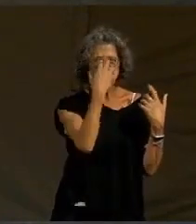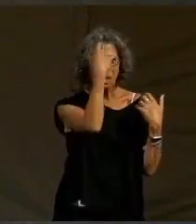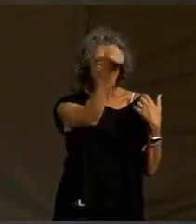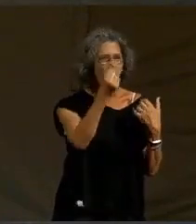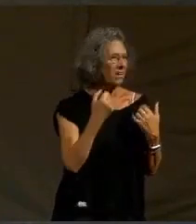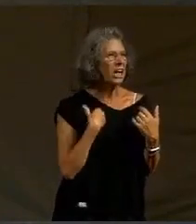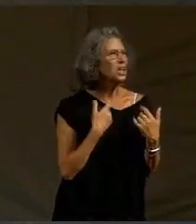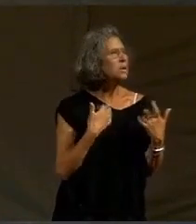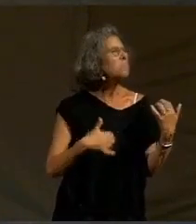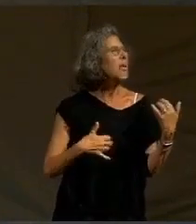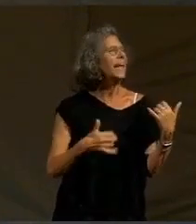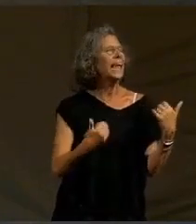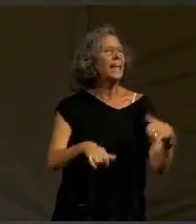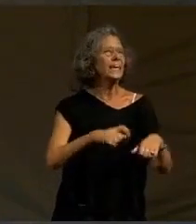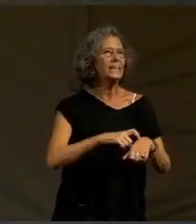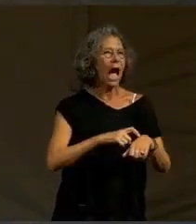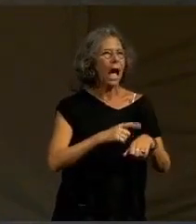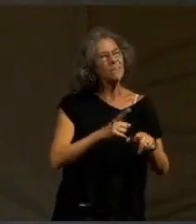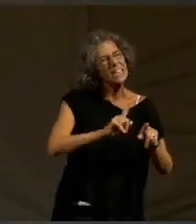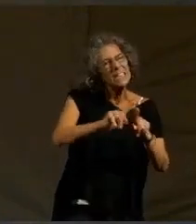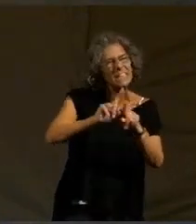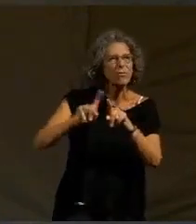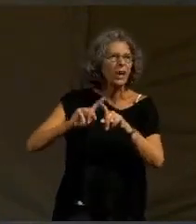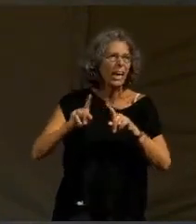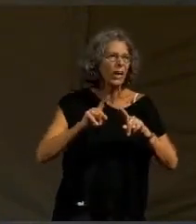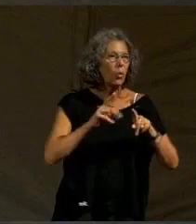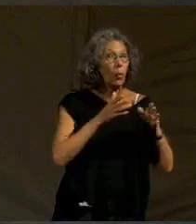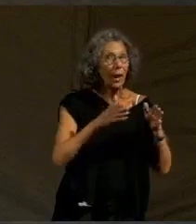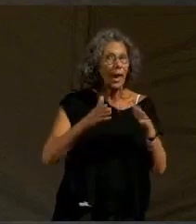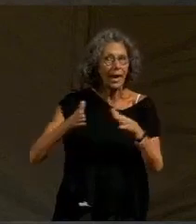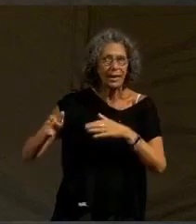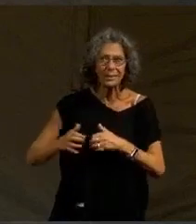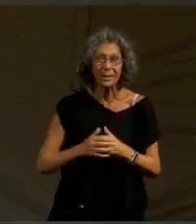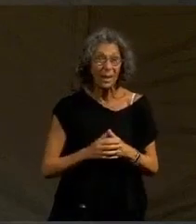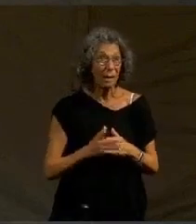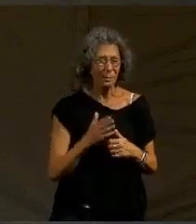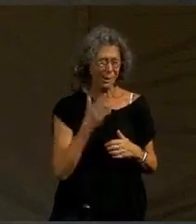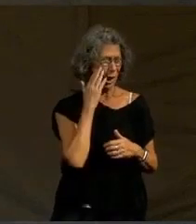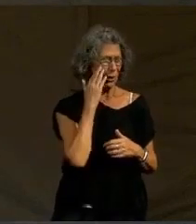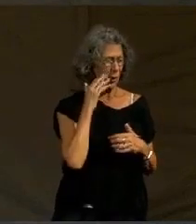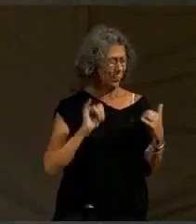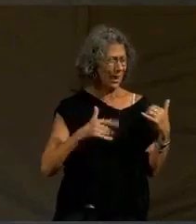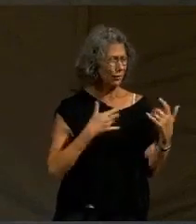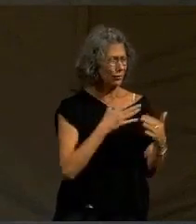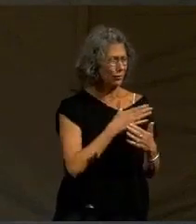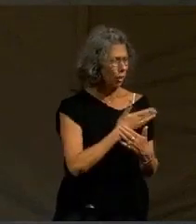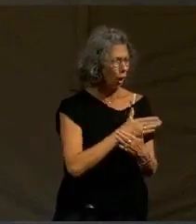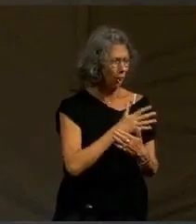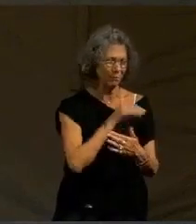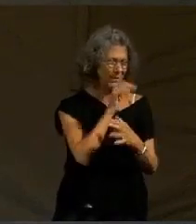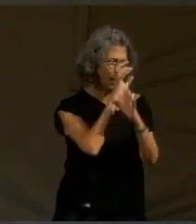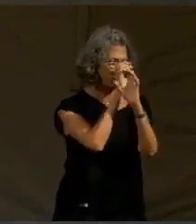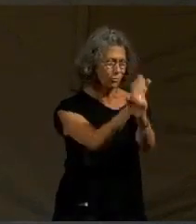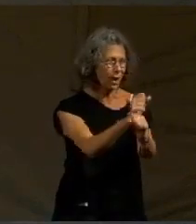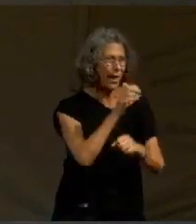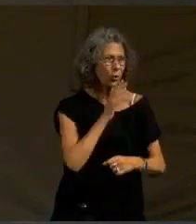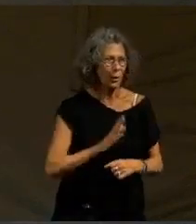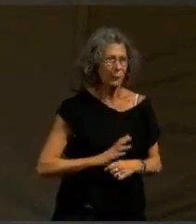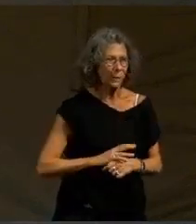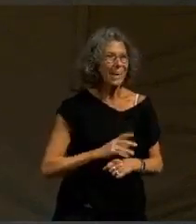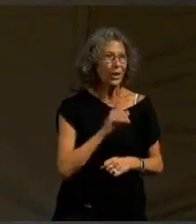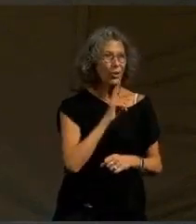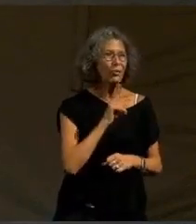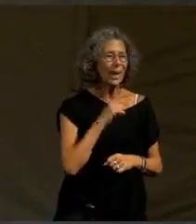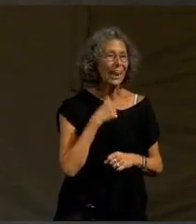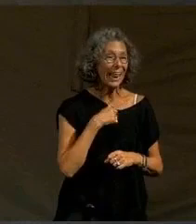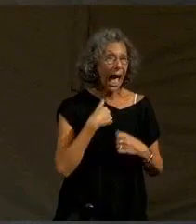with endless variations. But I noticed something, I still wouldn't get no women. In fact, it was having the opposite effect. Women were starting to